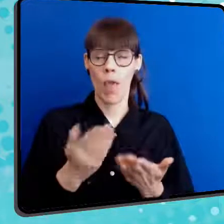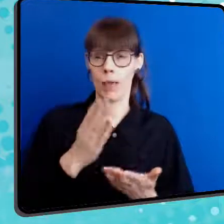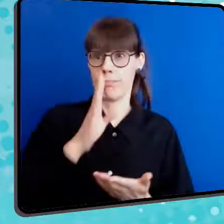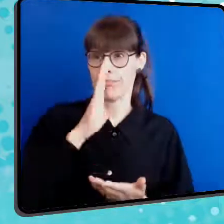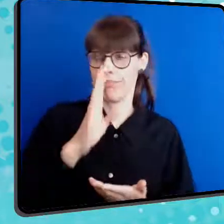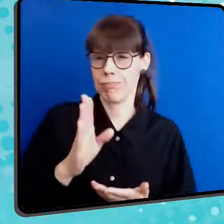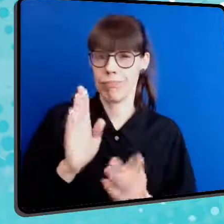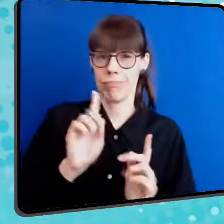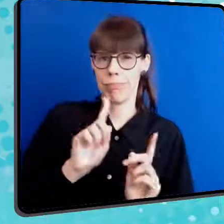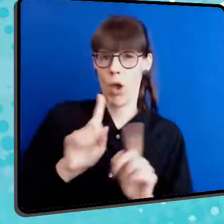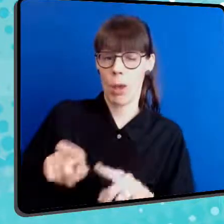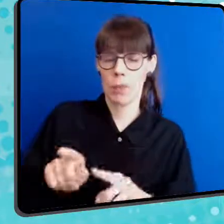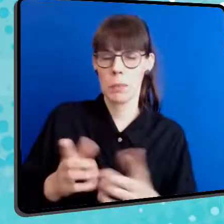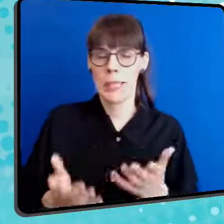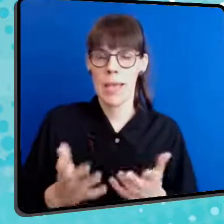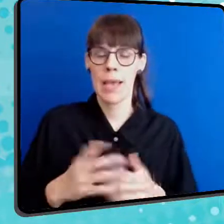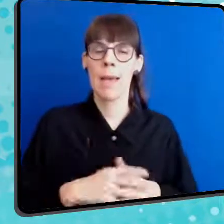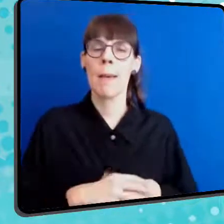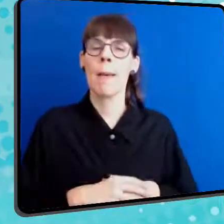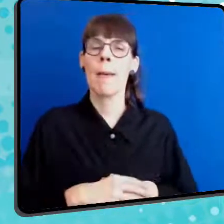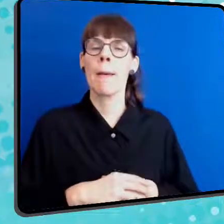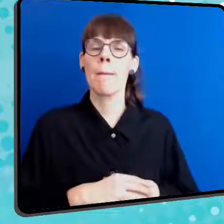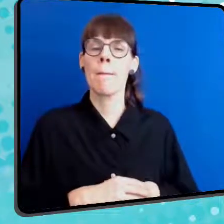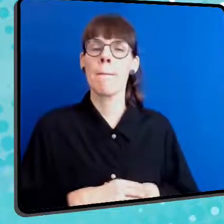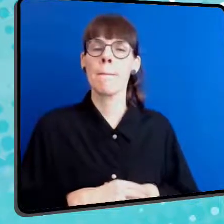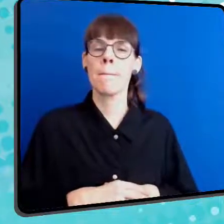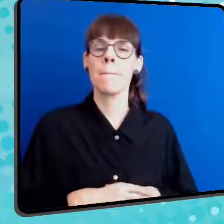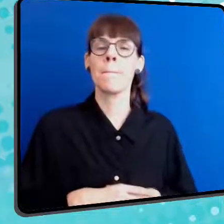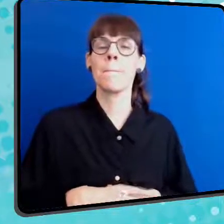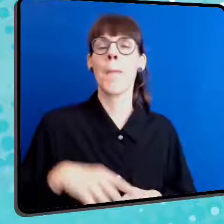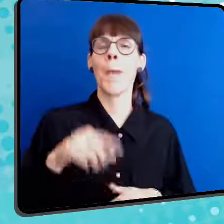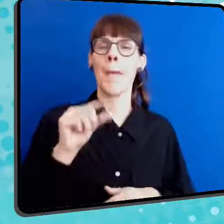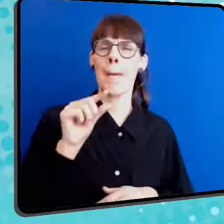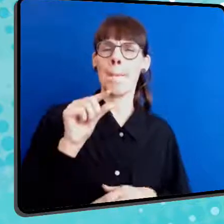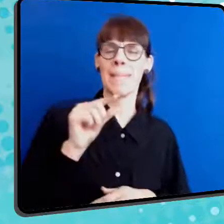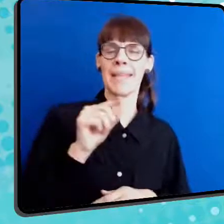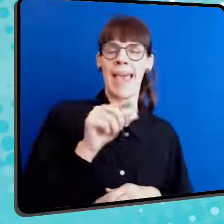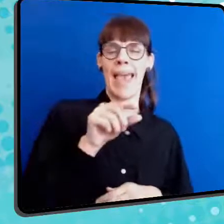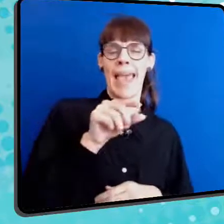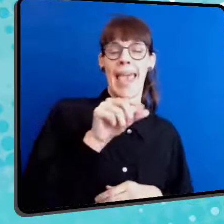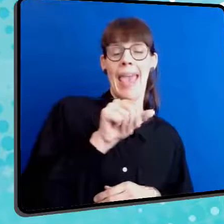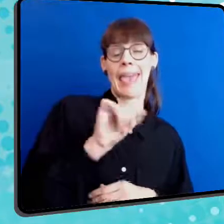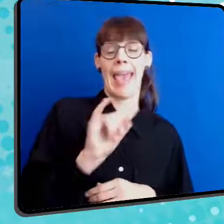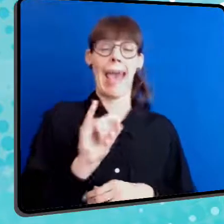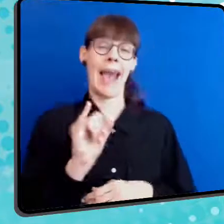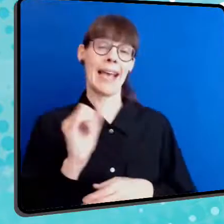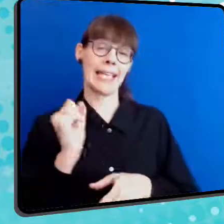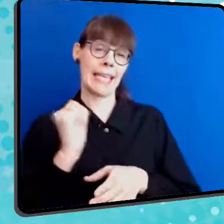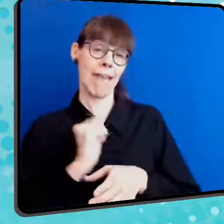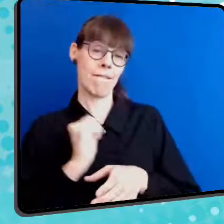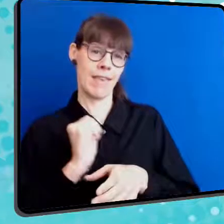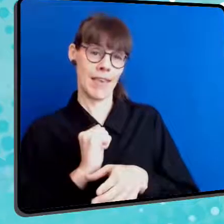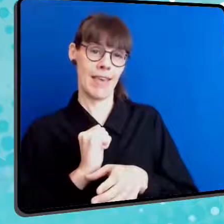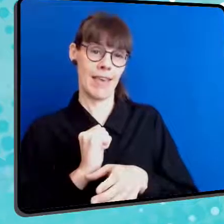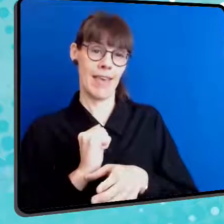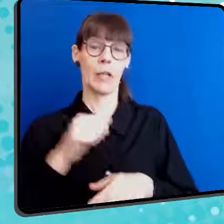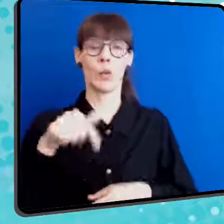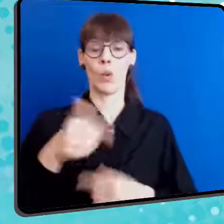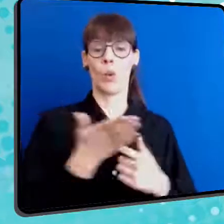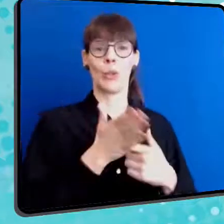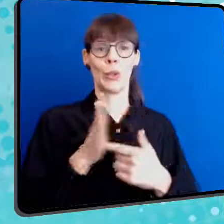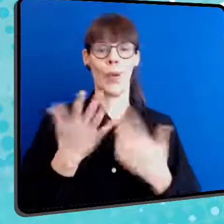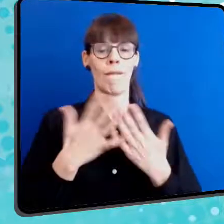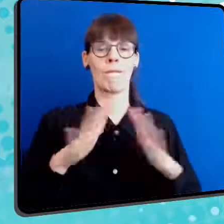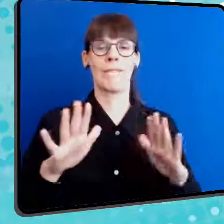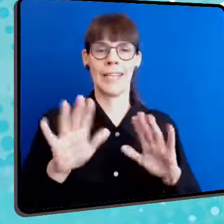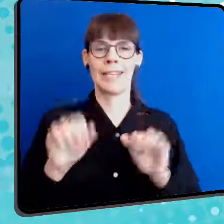we have the a bit of AI cafe where we can hang out after the show. So for me,